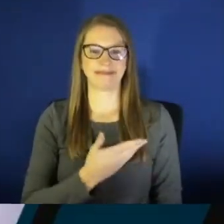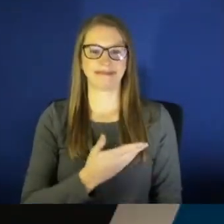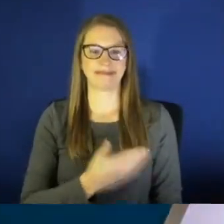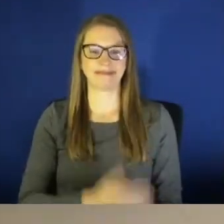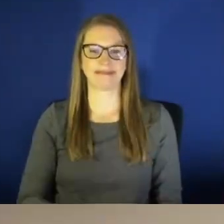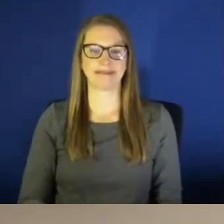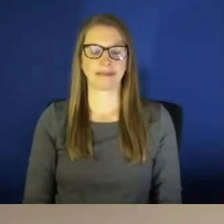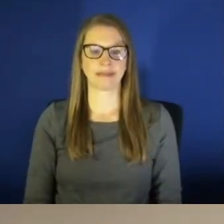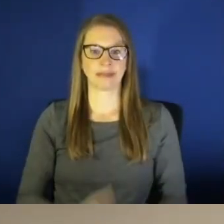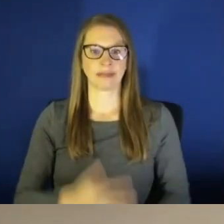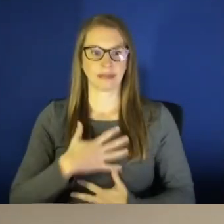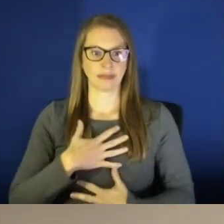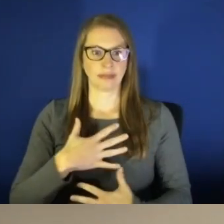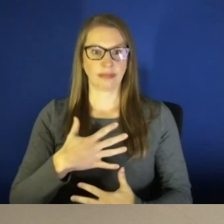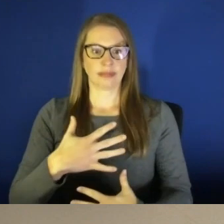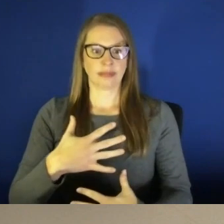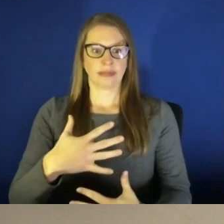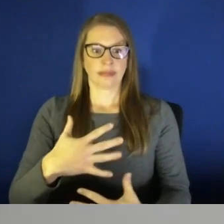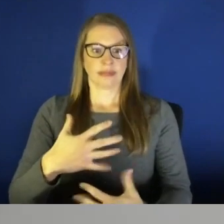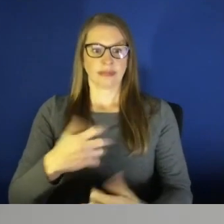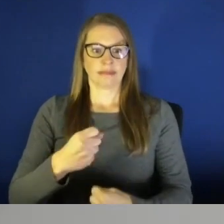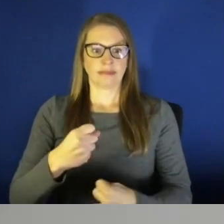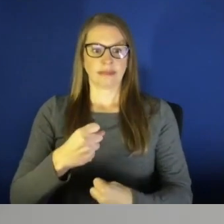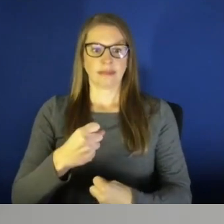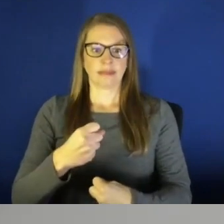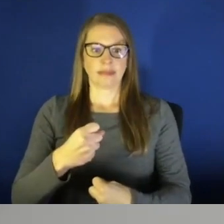Breathe in. Hold your breath.